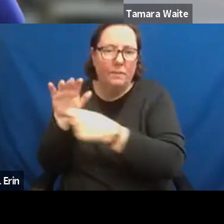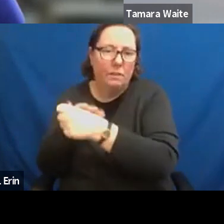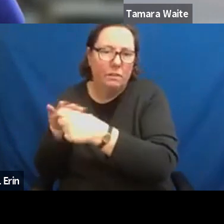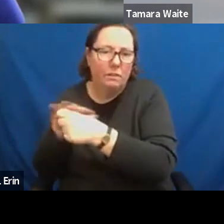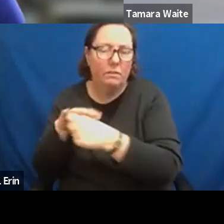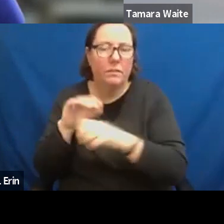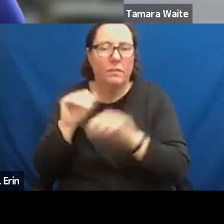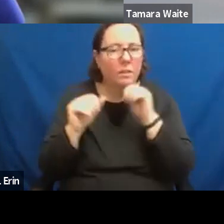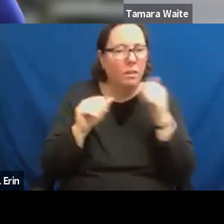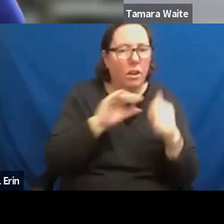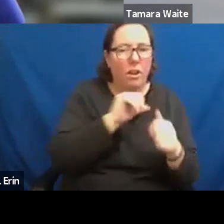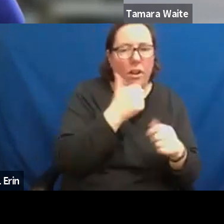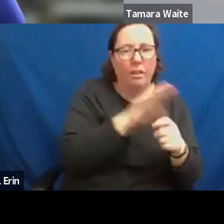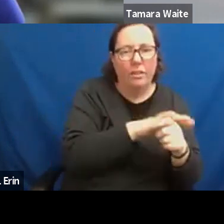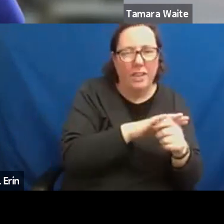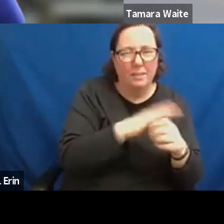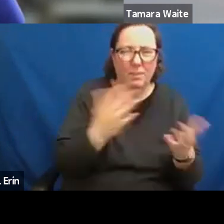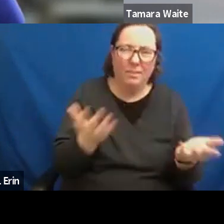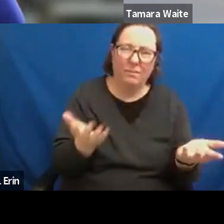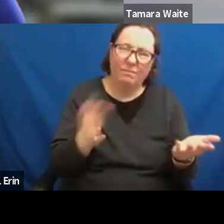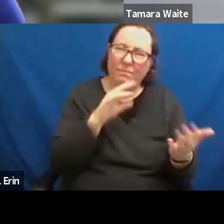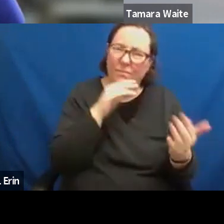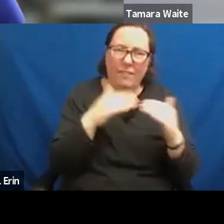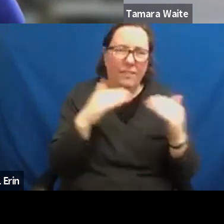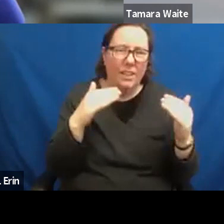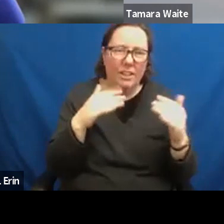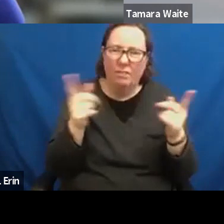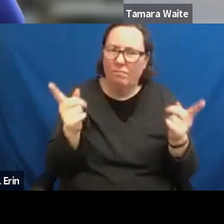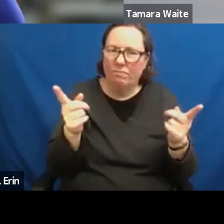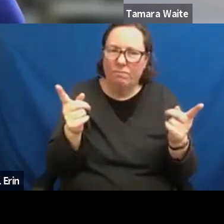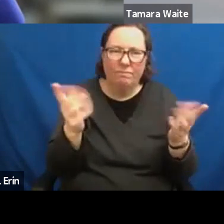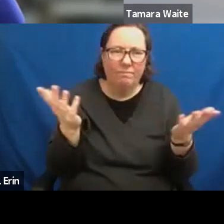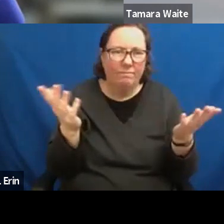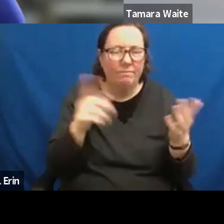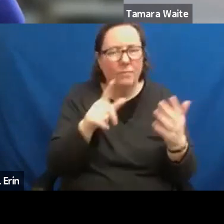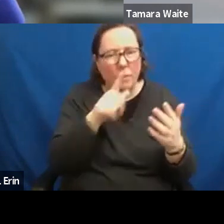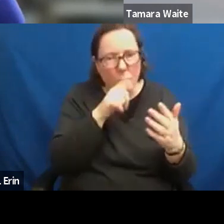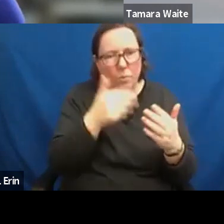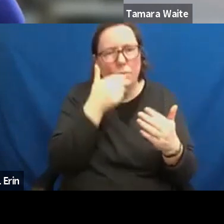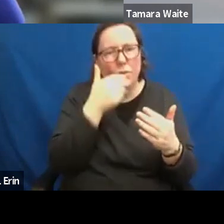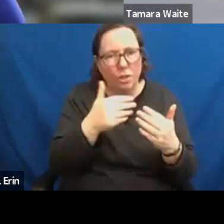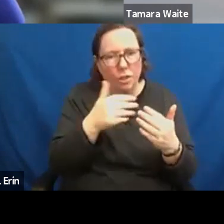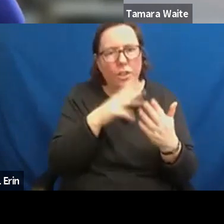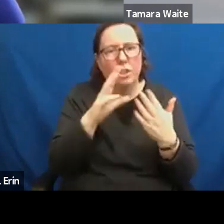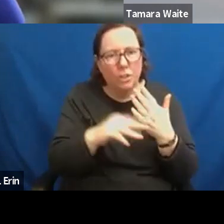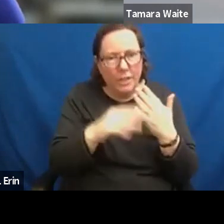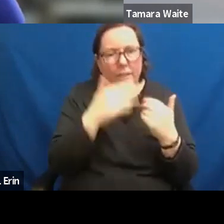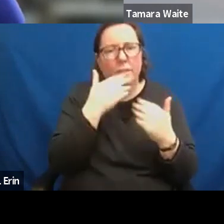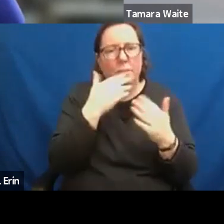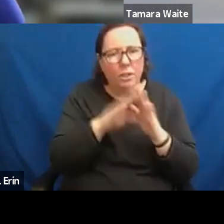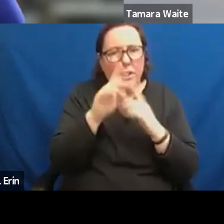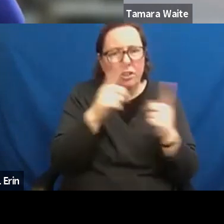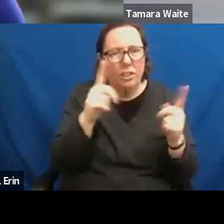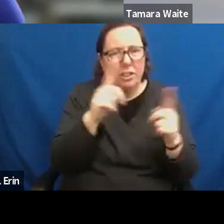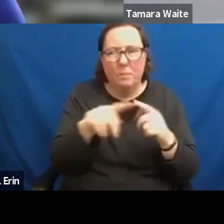neighborhoods over others. This is unfair to the students with good curriculum achievements, but do not get